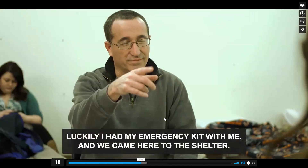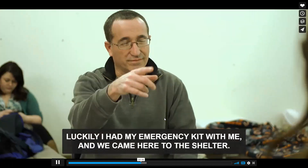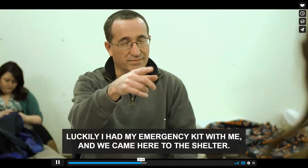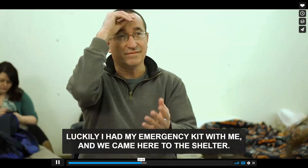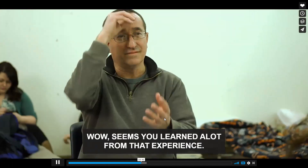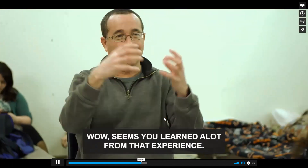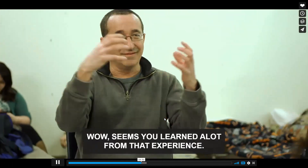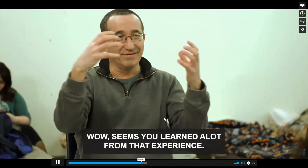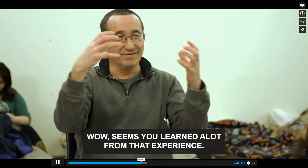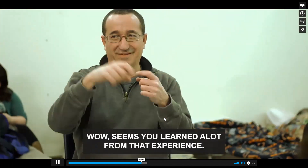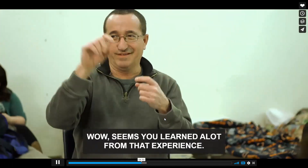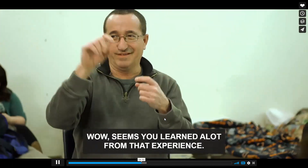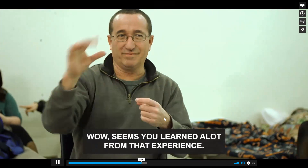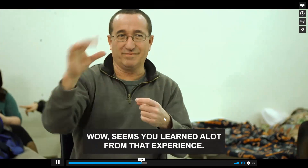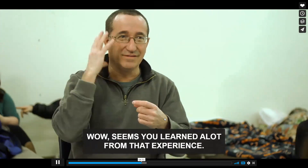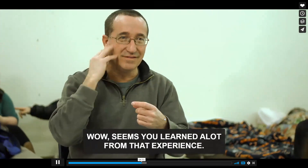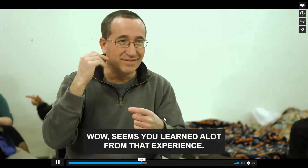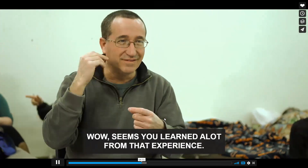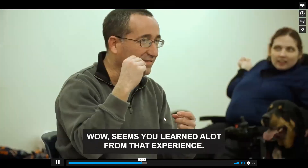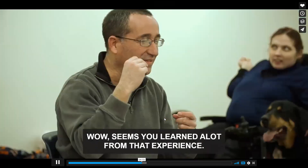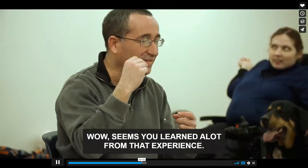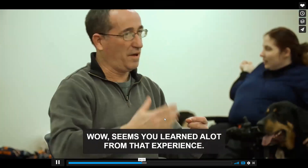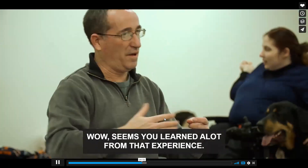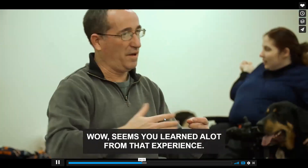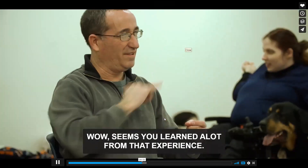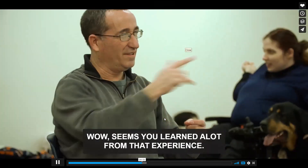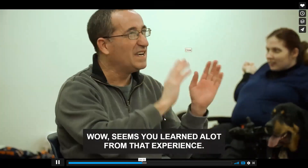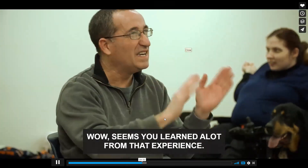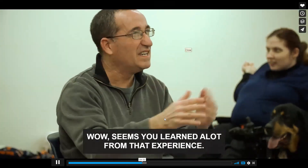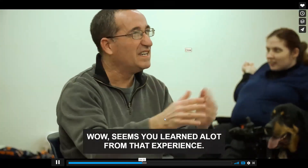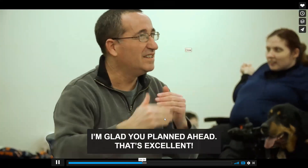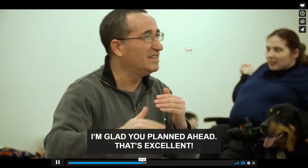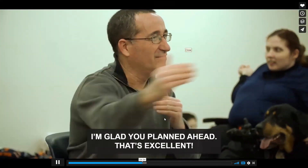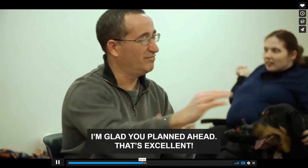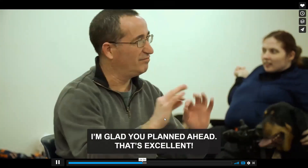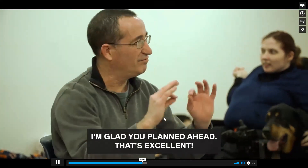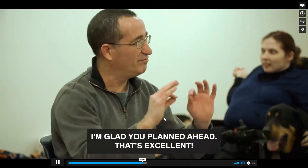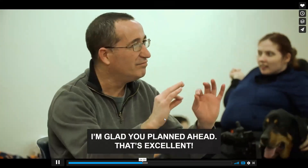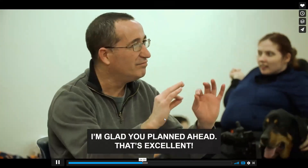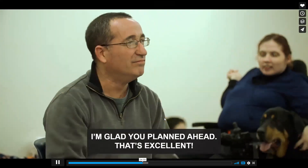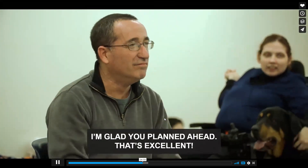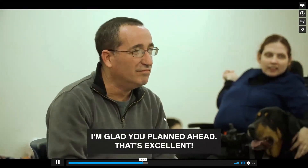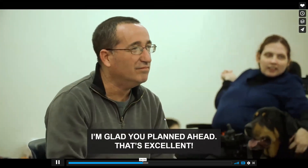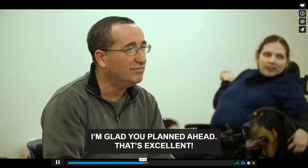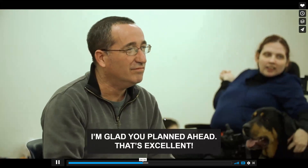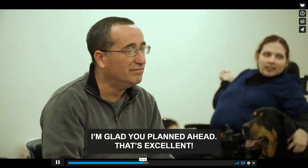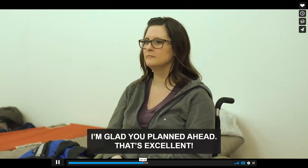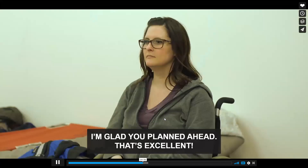Wow. Seems you learned a lot from that experience. I'm glad you planned ahead. That's excellent.